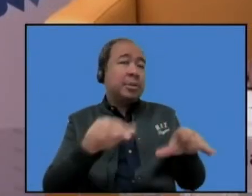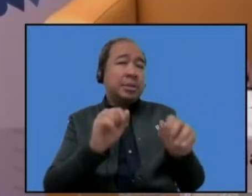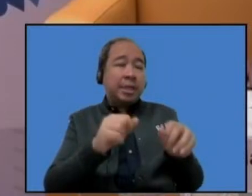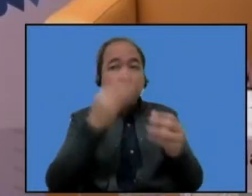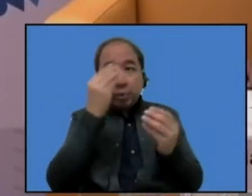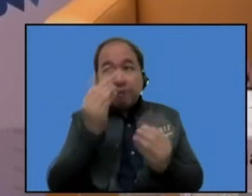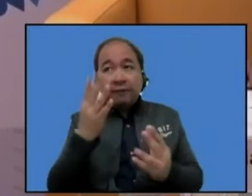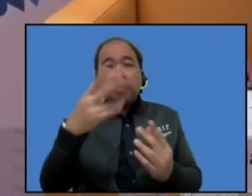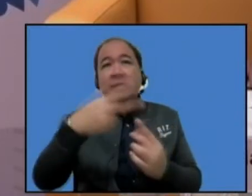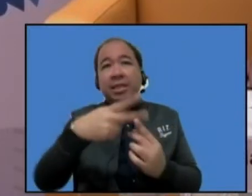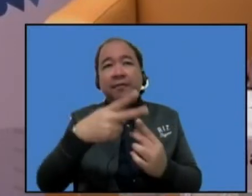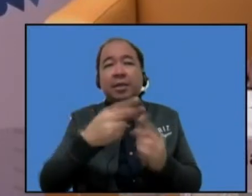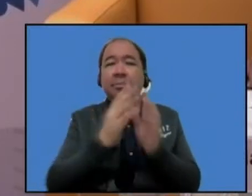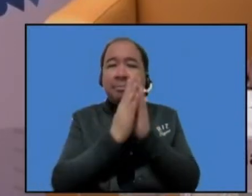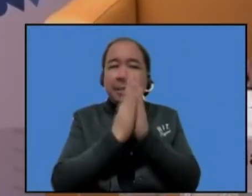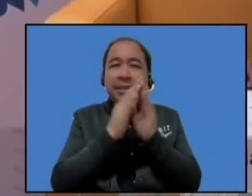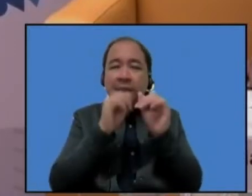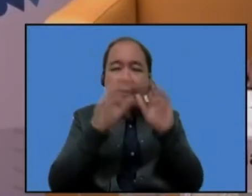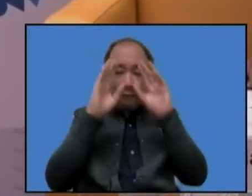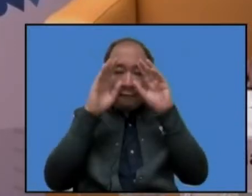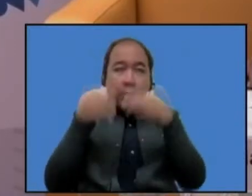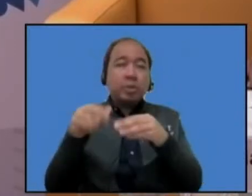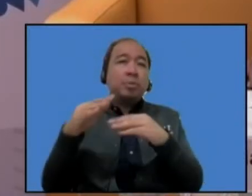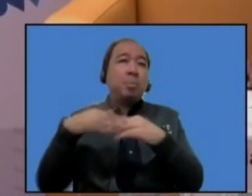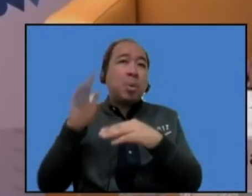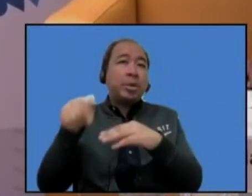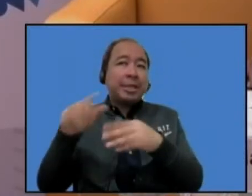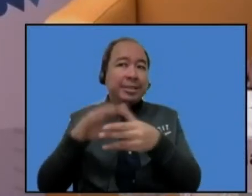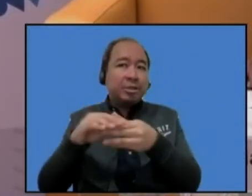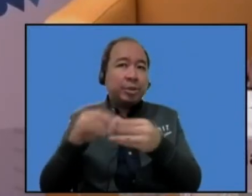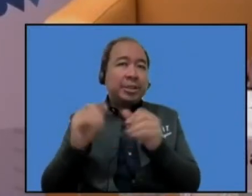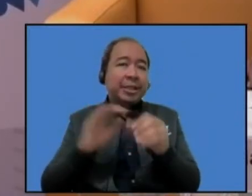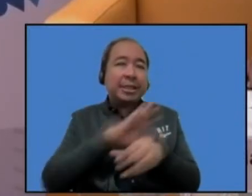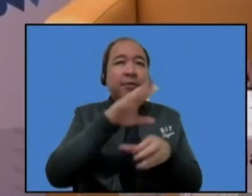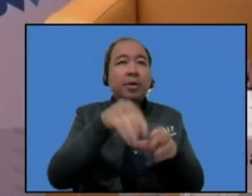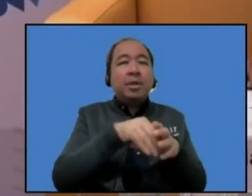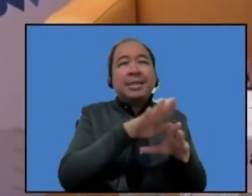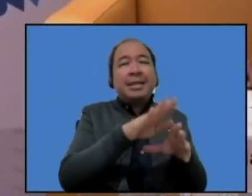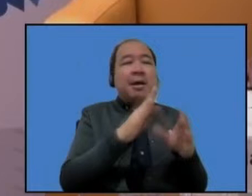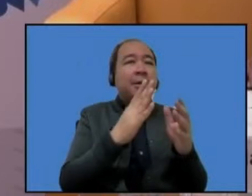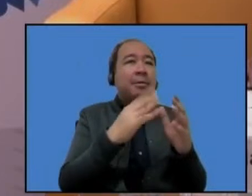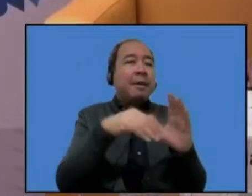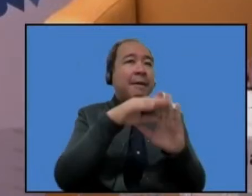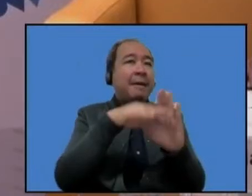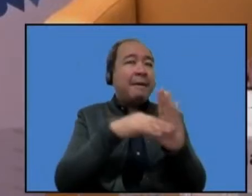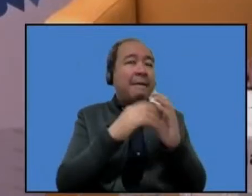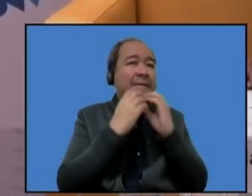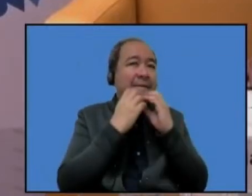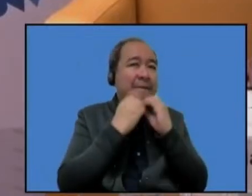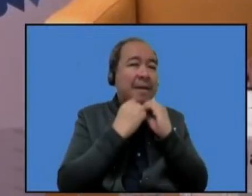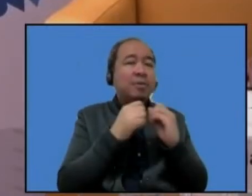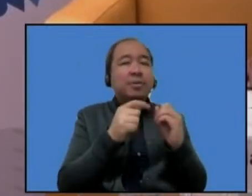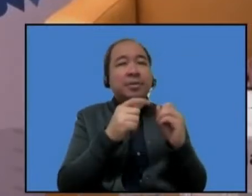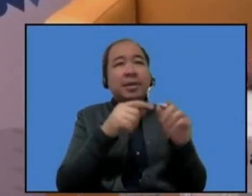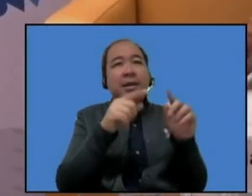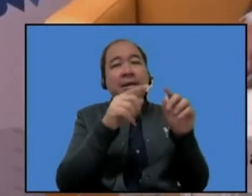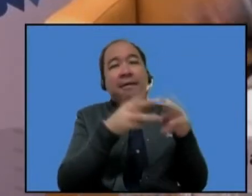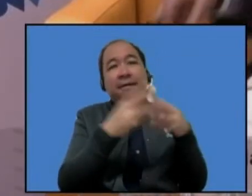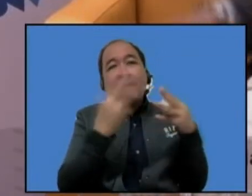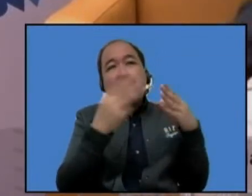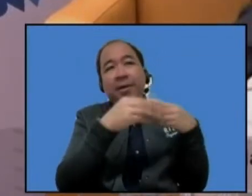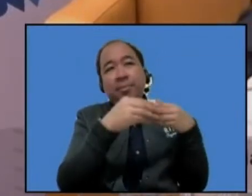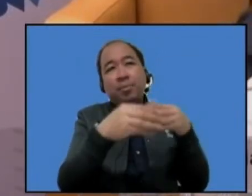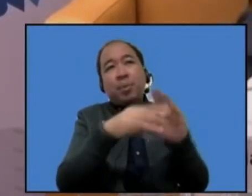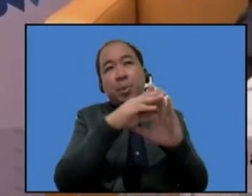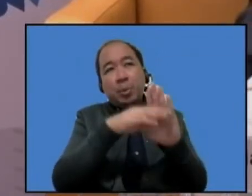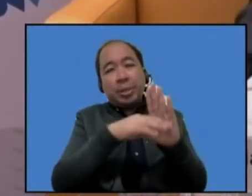please do more of these stories and put it in your values framework, in your ethical framework, social cohesion. Thank you very much.